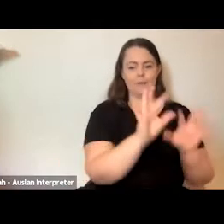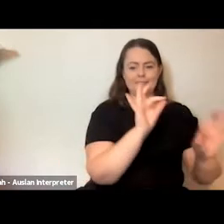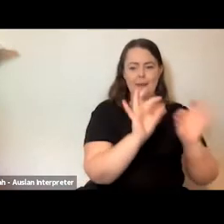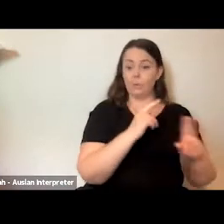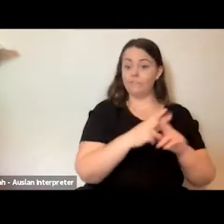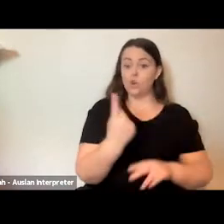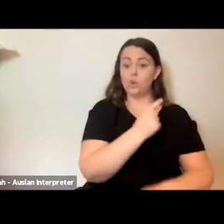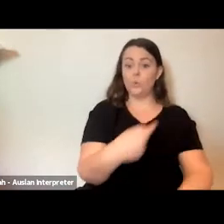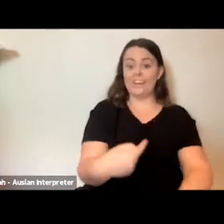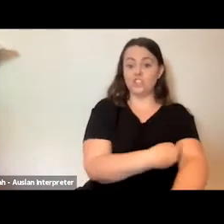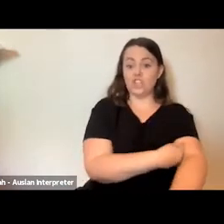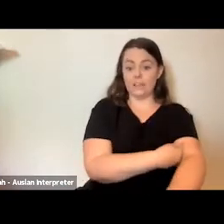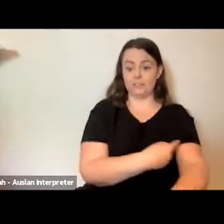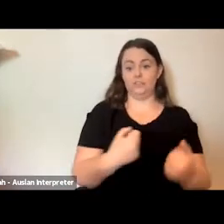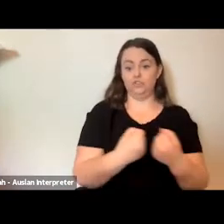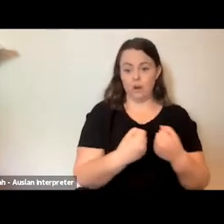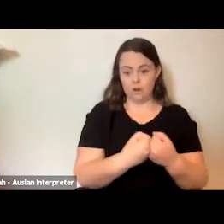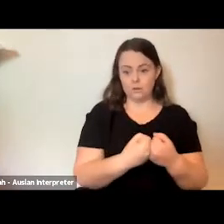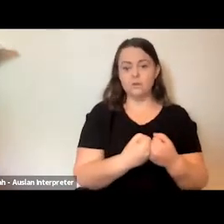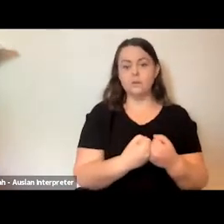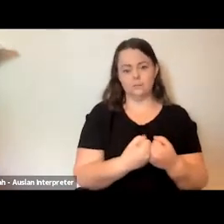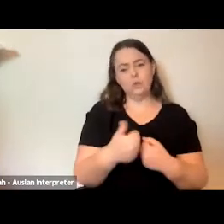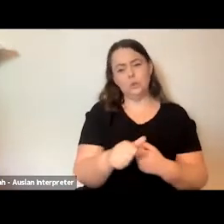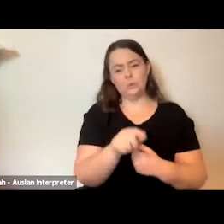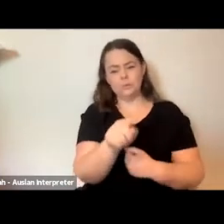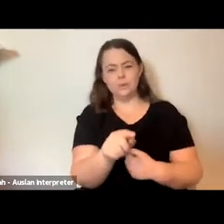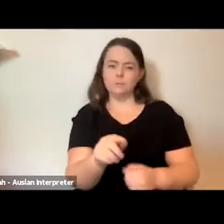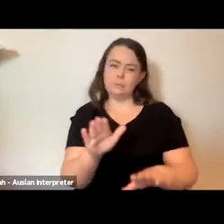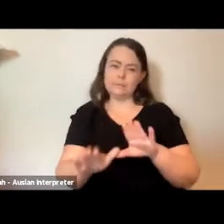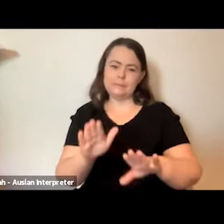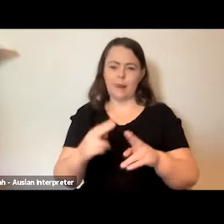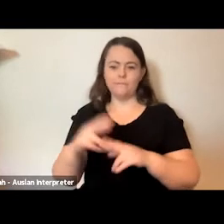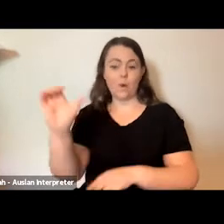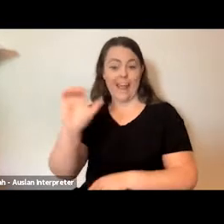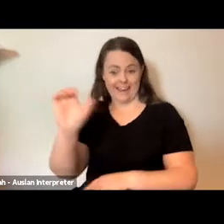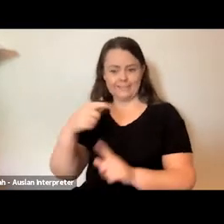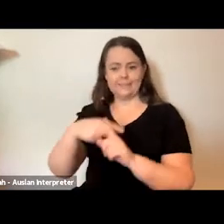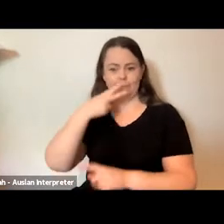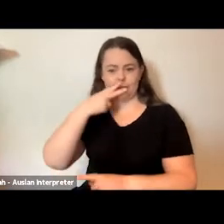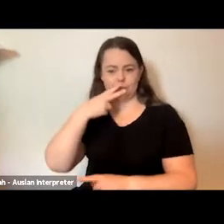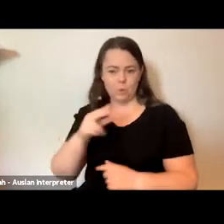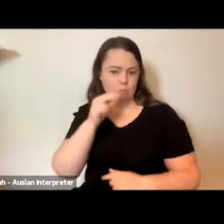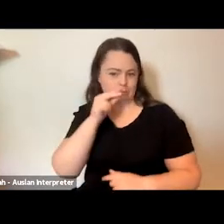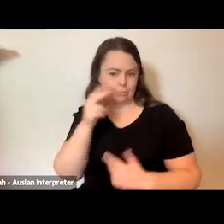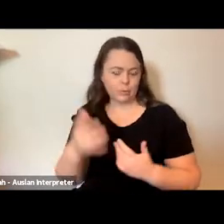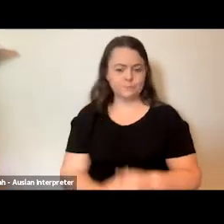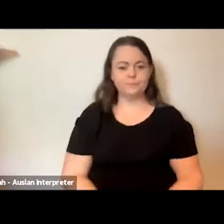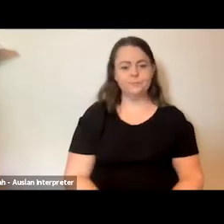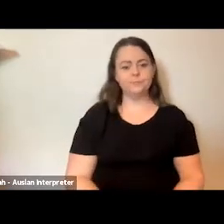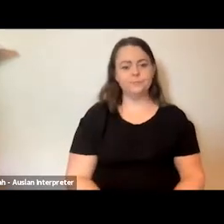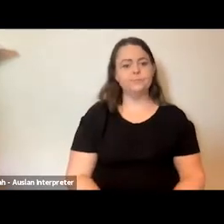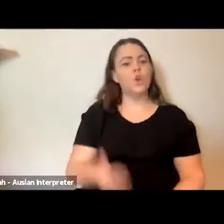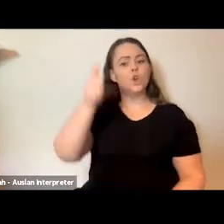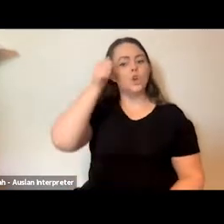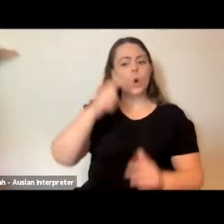drugs. So as I'm sure most people would know, on the 1st of October this year, legislation was